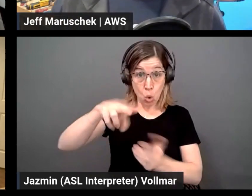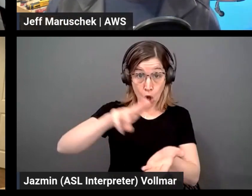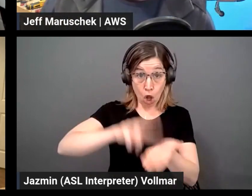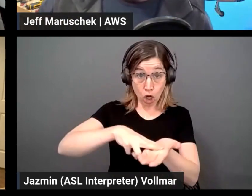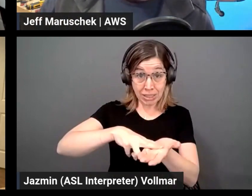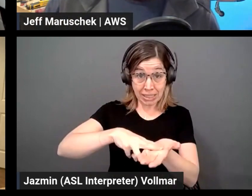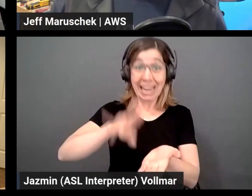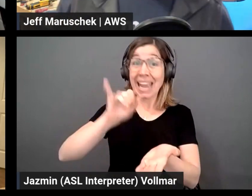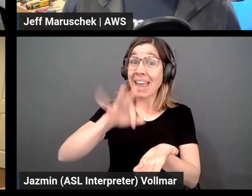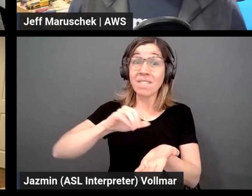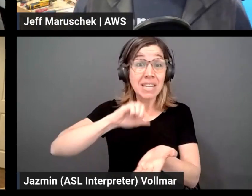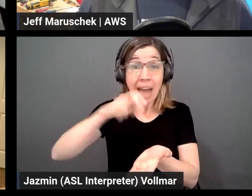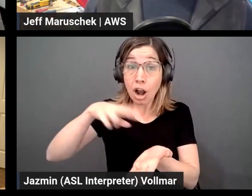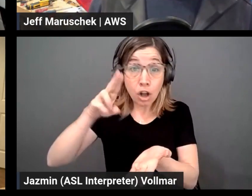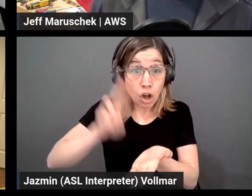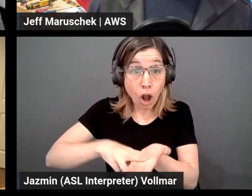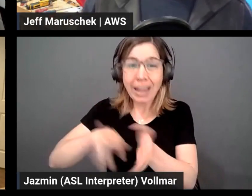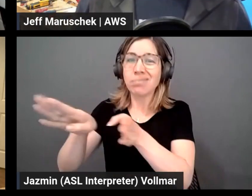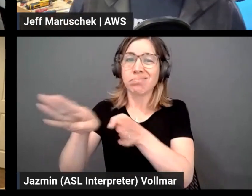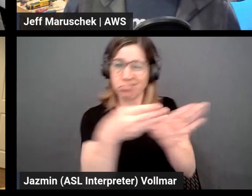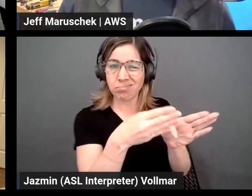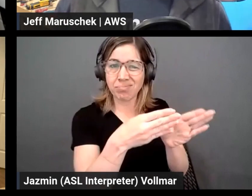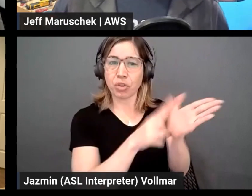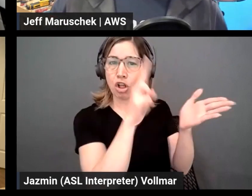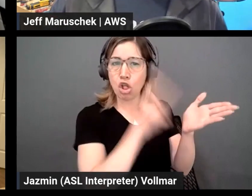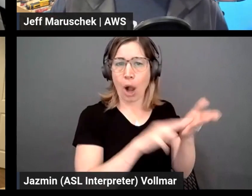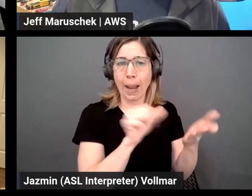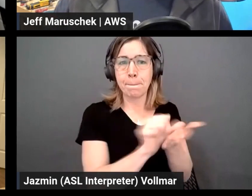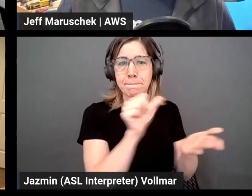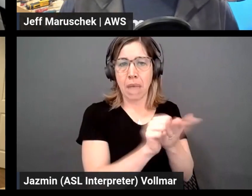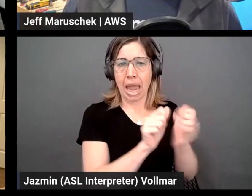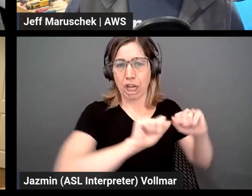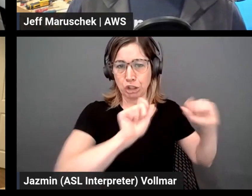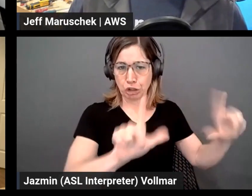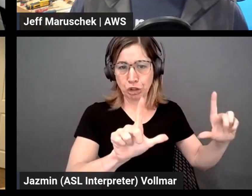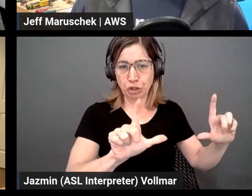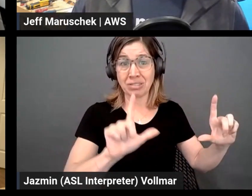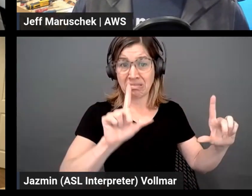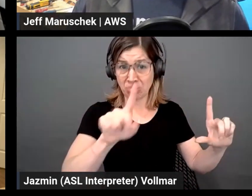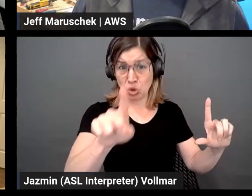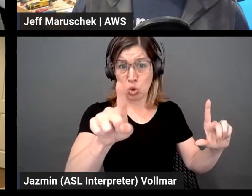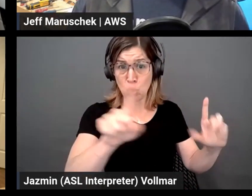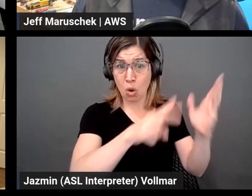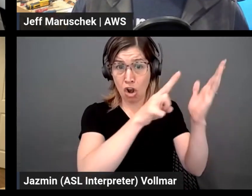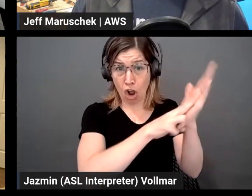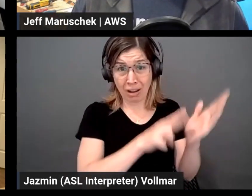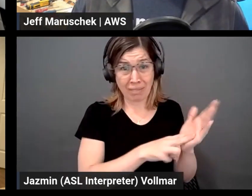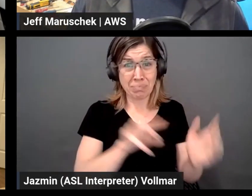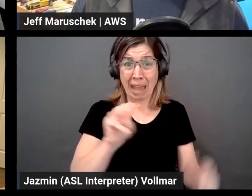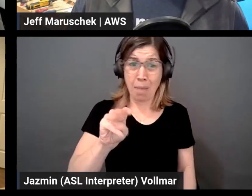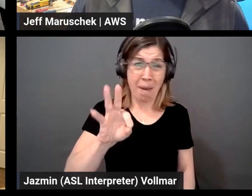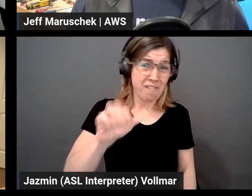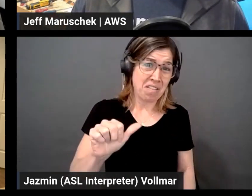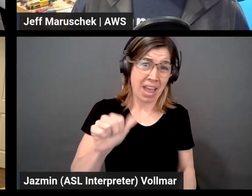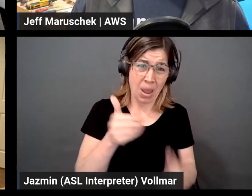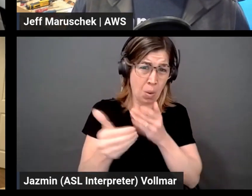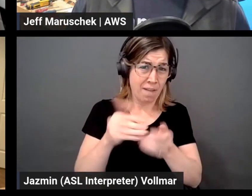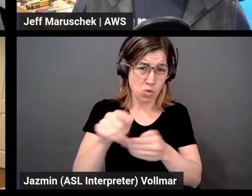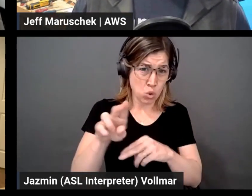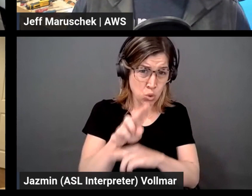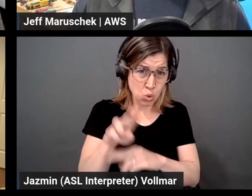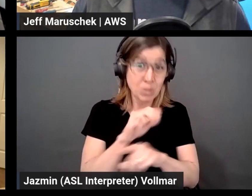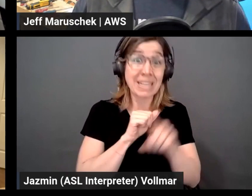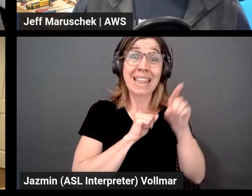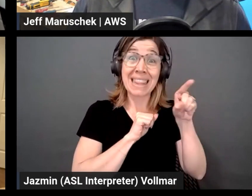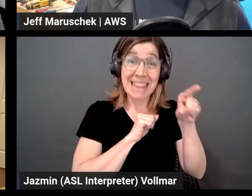going to redirect you to a login page where it's going to make sure that you log in, whether you're using MFA or something like that. And then that